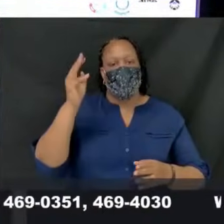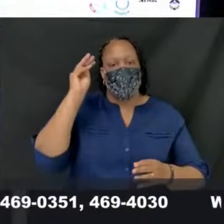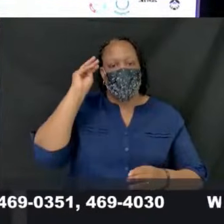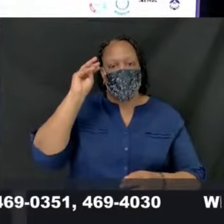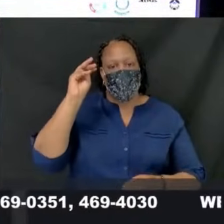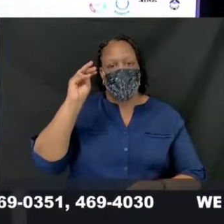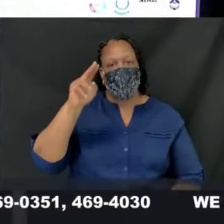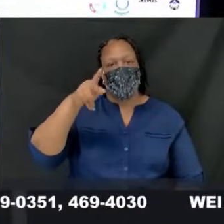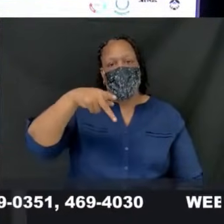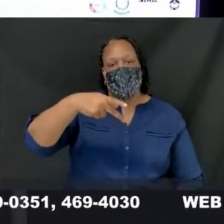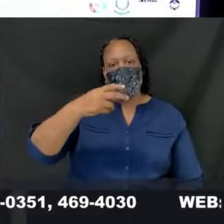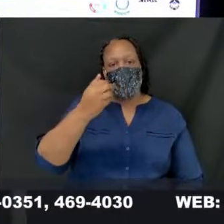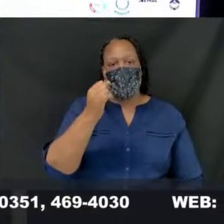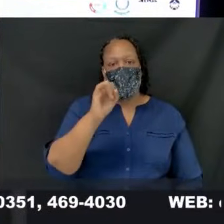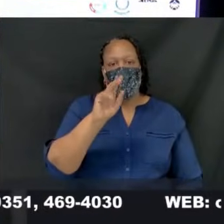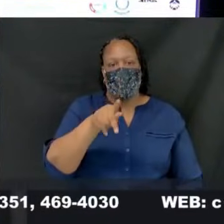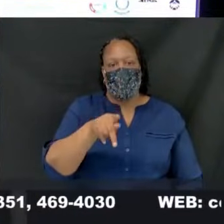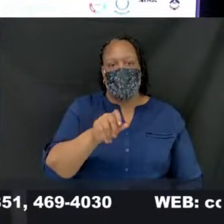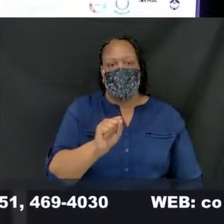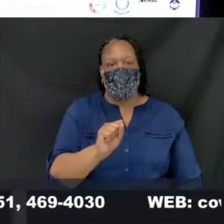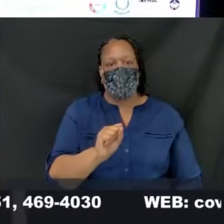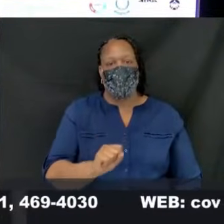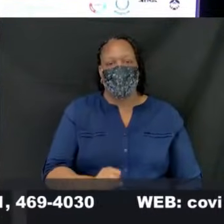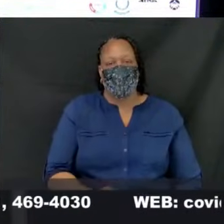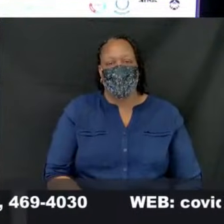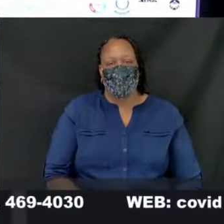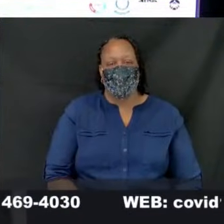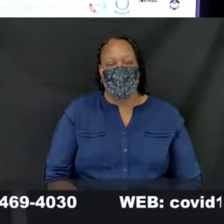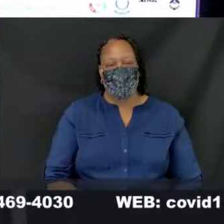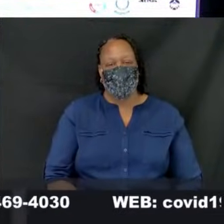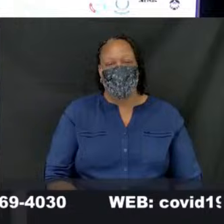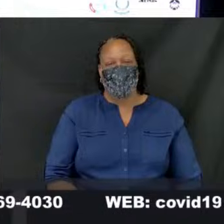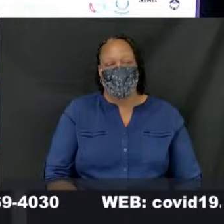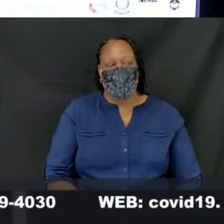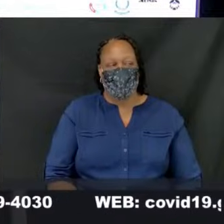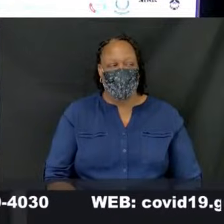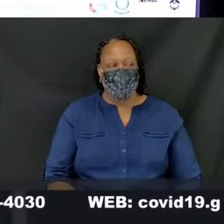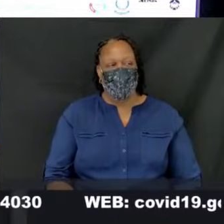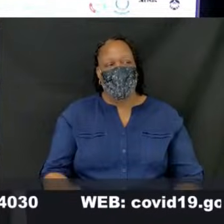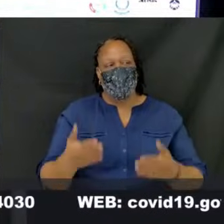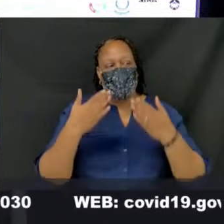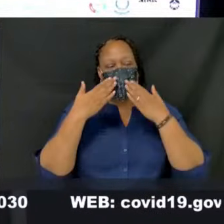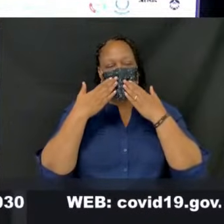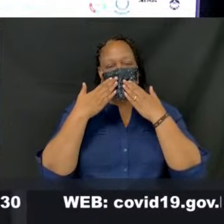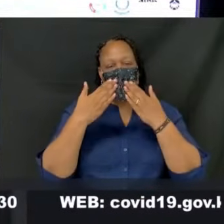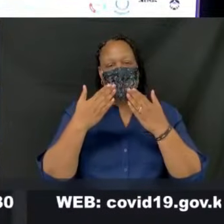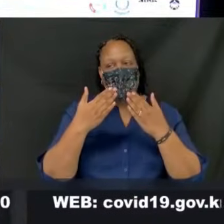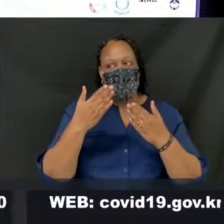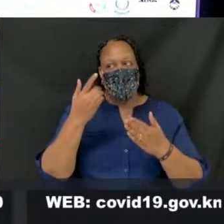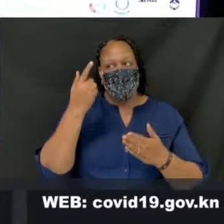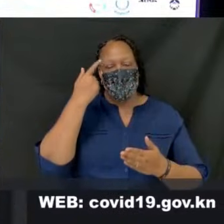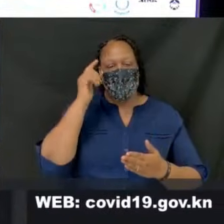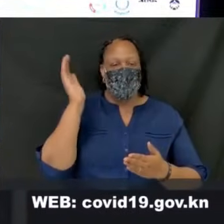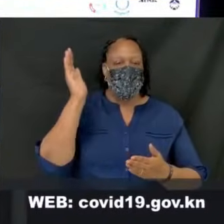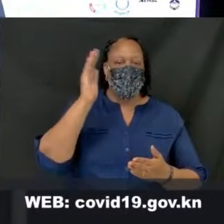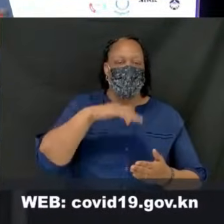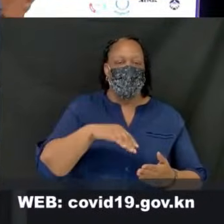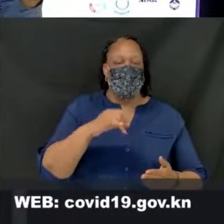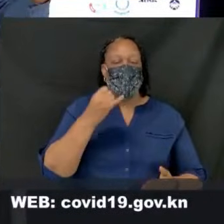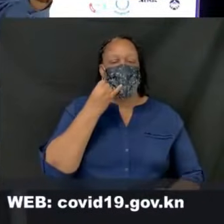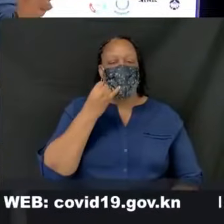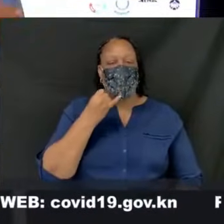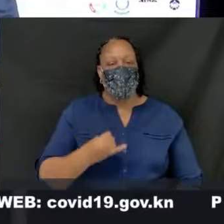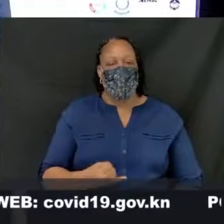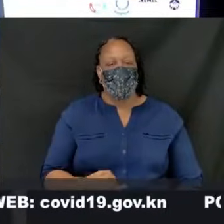Byron Nisbet. And thank you very much for coming back to us, Mrs. Christmas Jacobs. We appreciate your service very much.